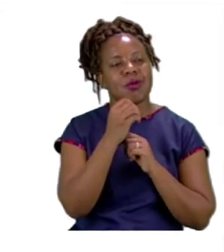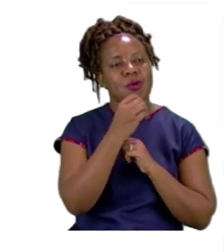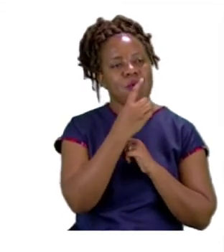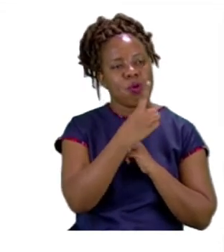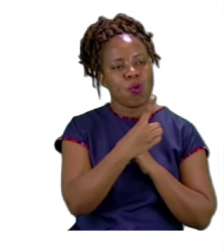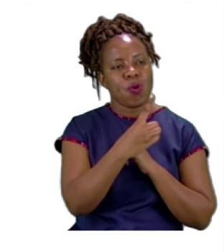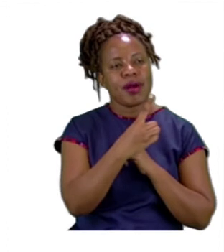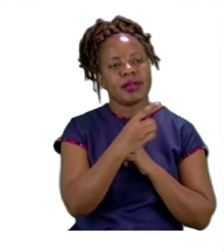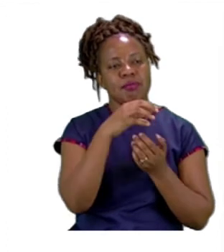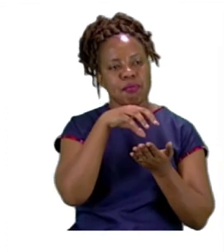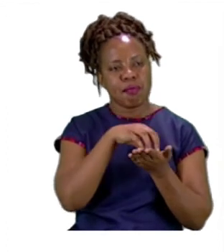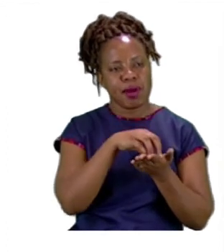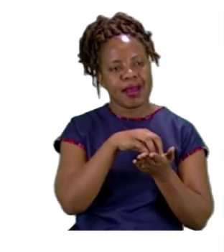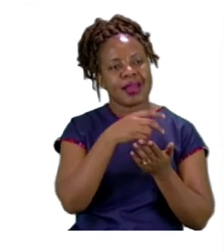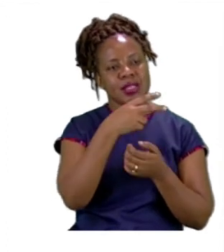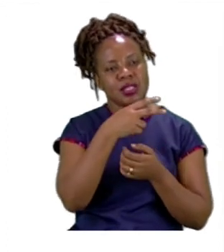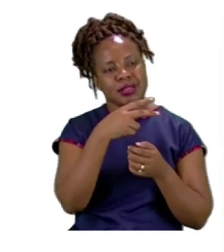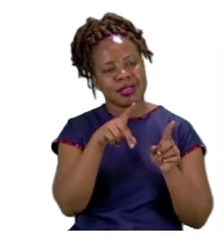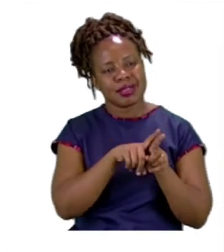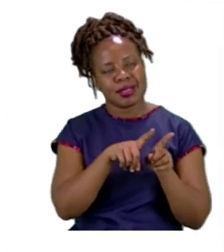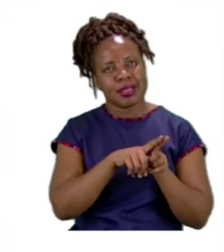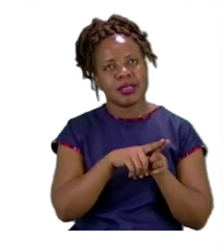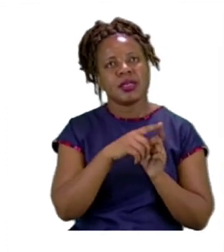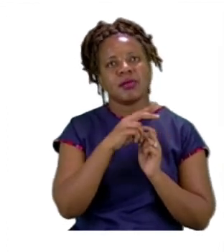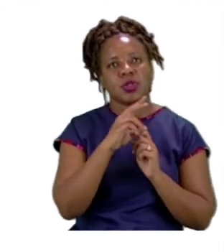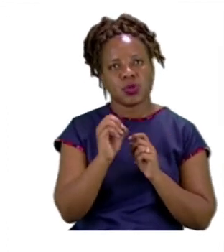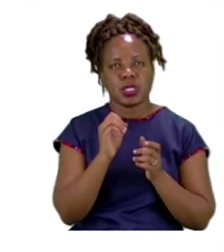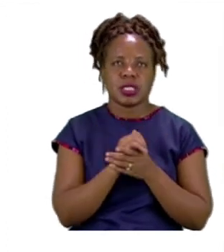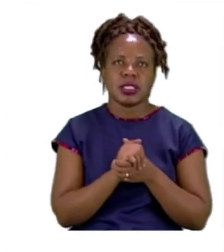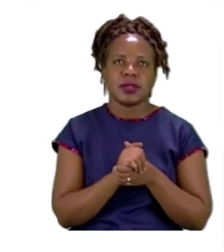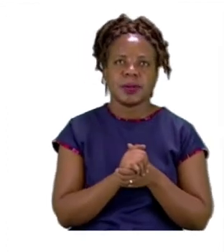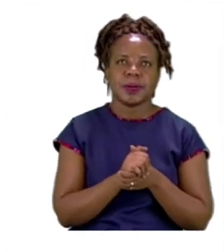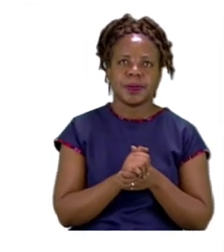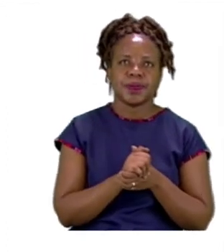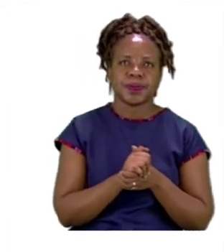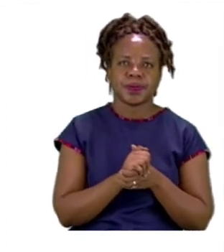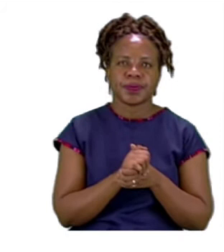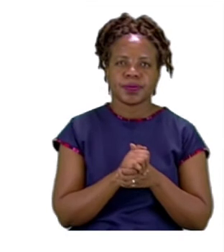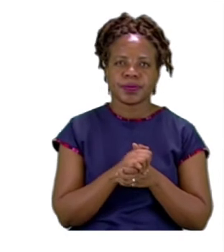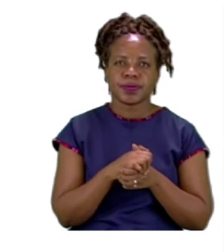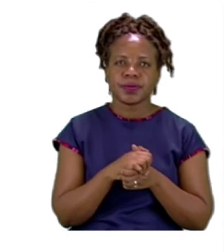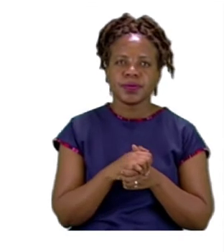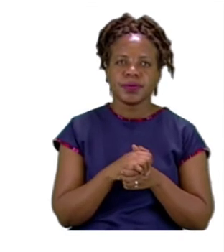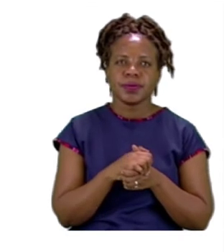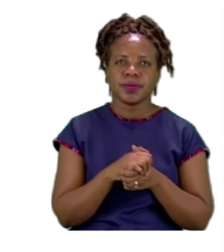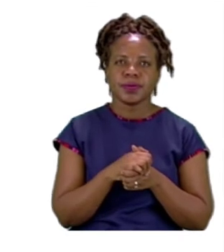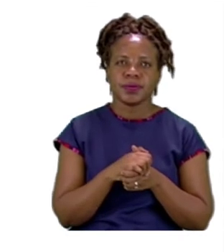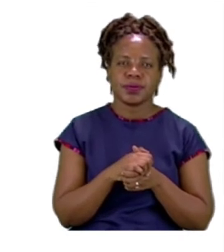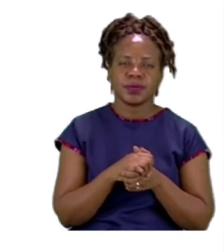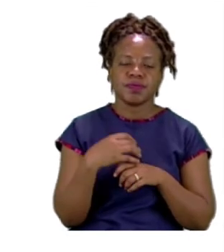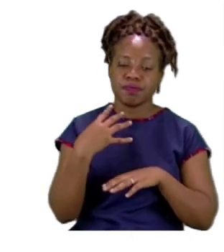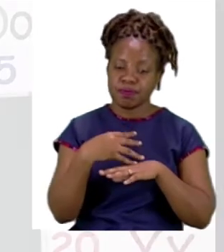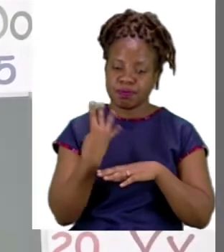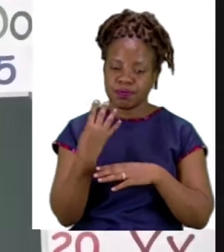we are now going to do is try and find out how many pies were sold on the Thursday. Let's